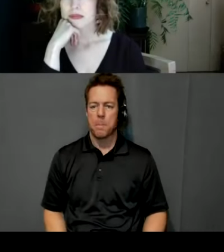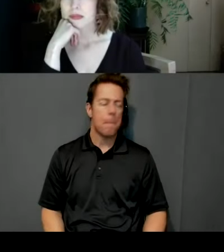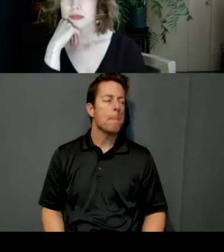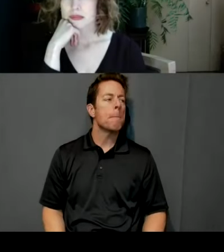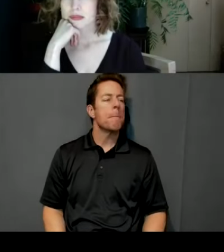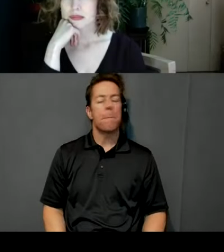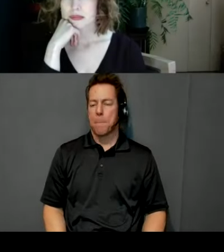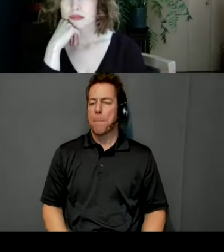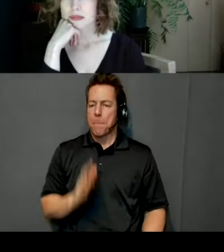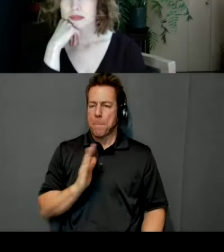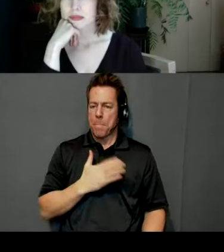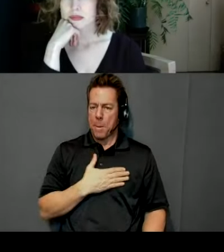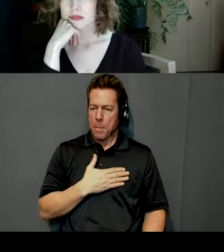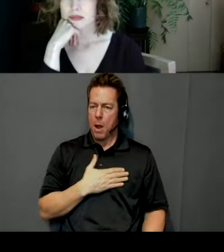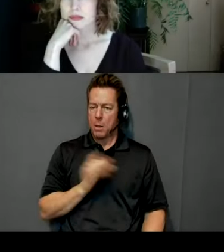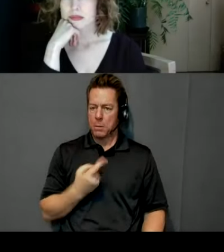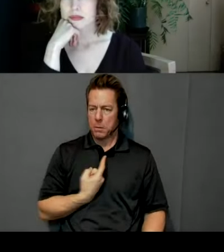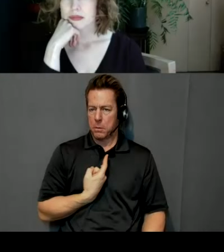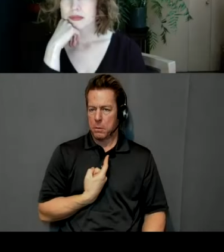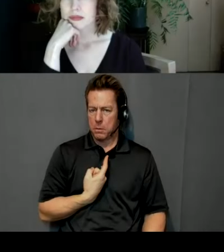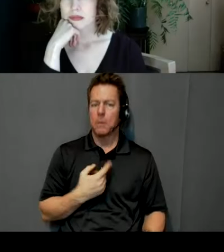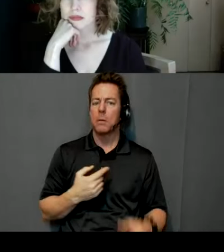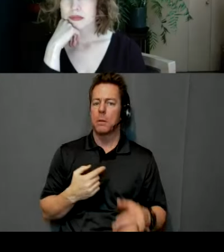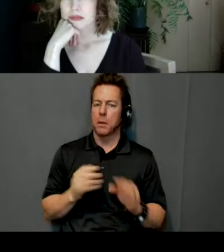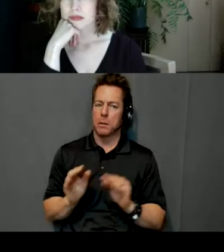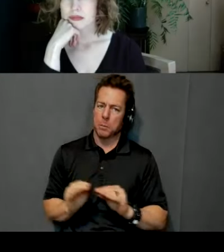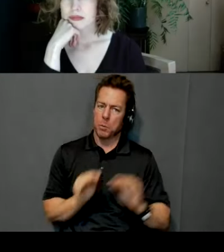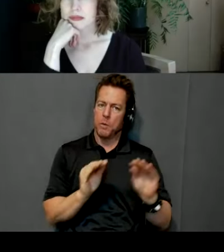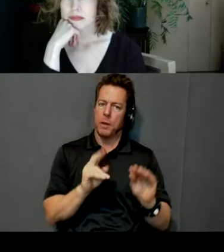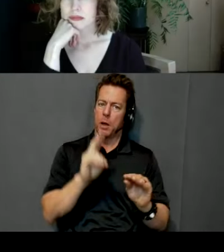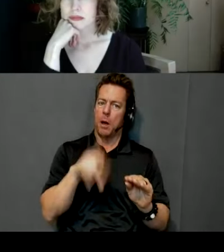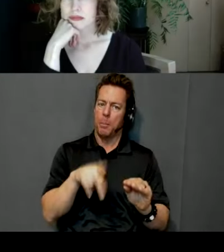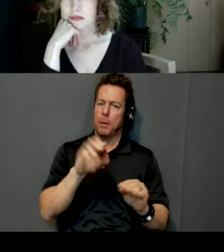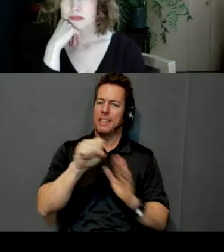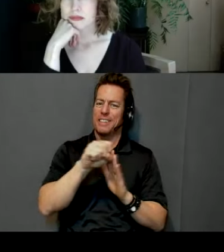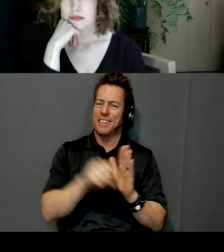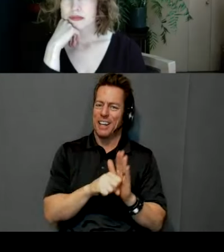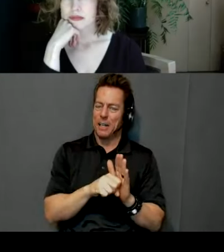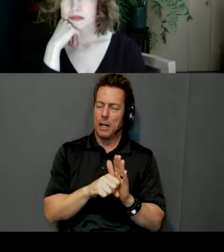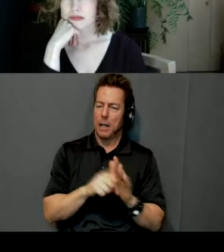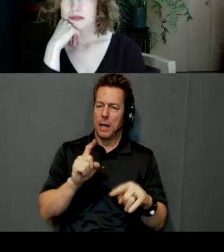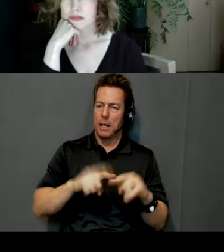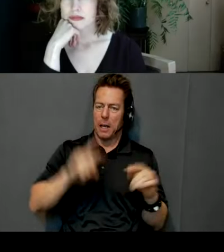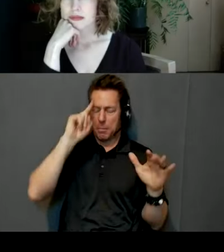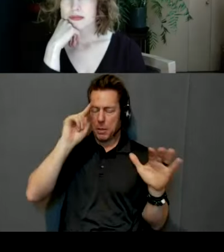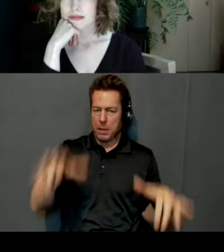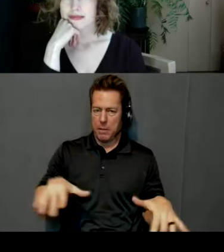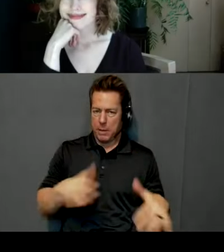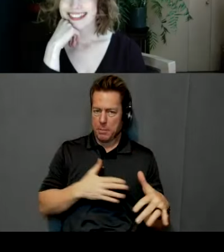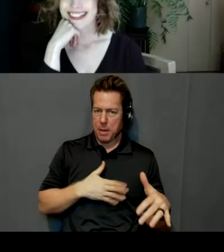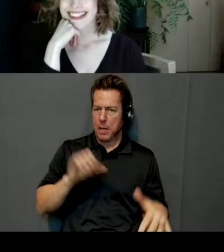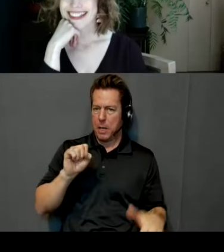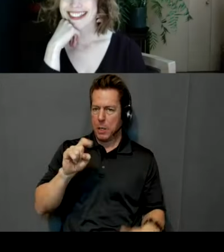No, it's mine solo, and since moving upstate, it's I can't even believe it's my studio.